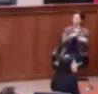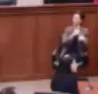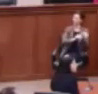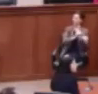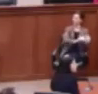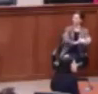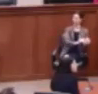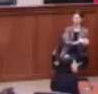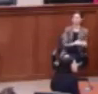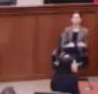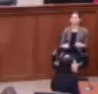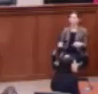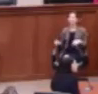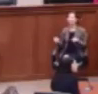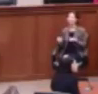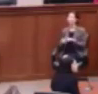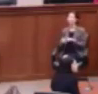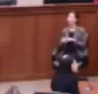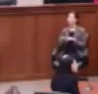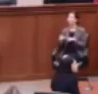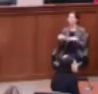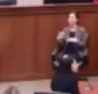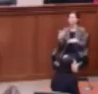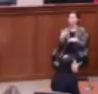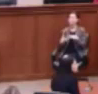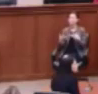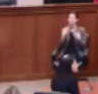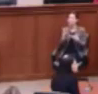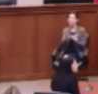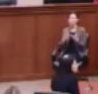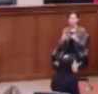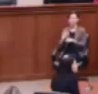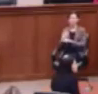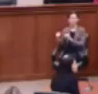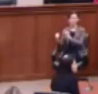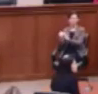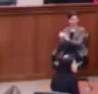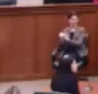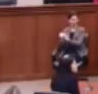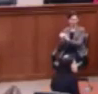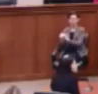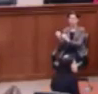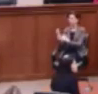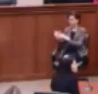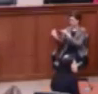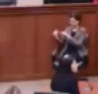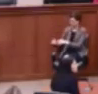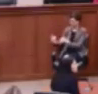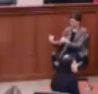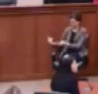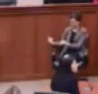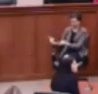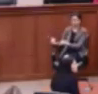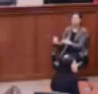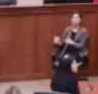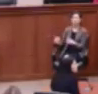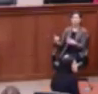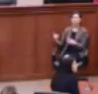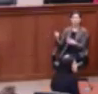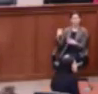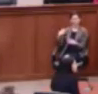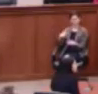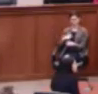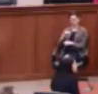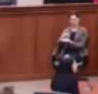today. I also wanted to give a brief thank you to some of our colleagues, some of whom are here today that we are